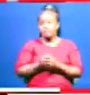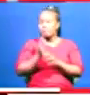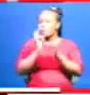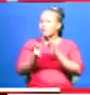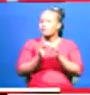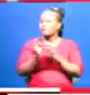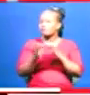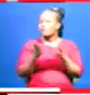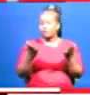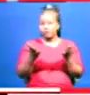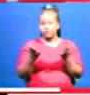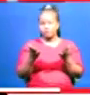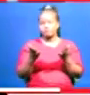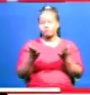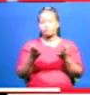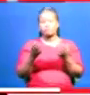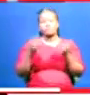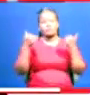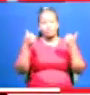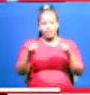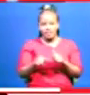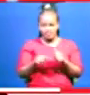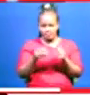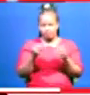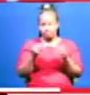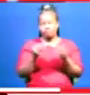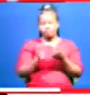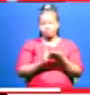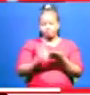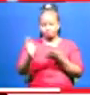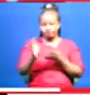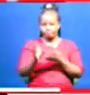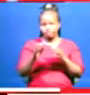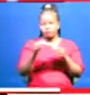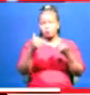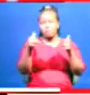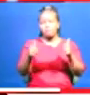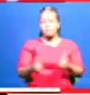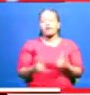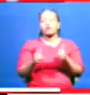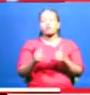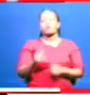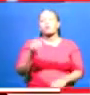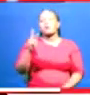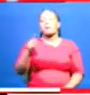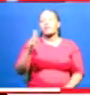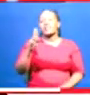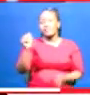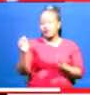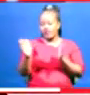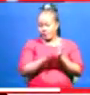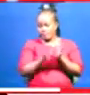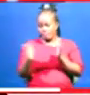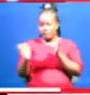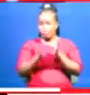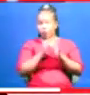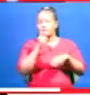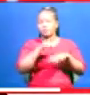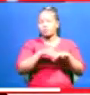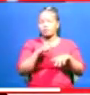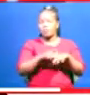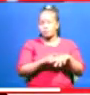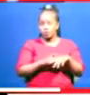reason, a refund is not made by the Kenya Revenue Authority within this period, the